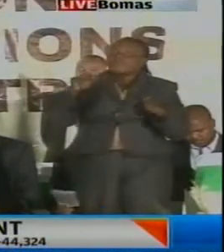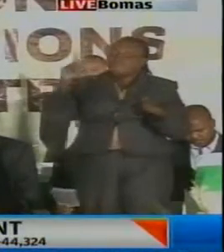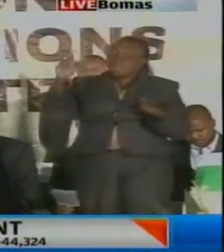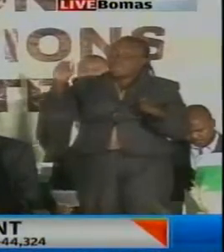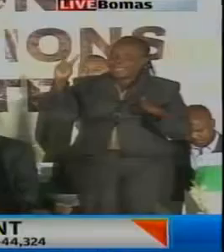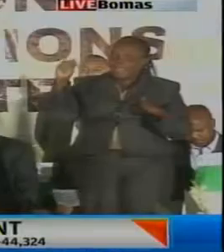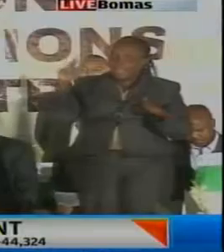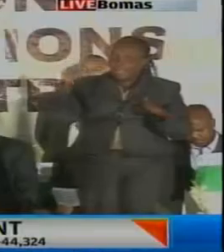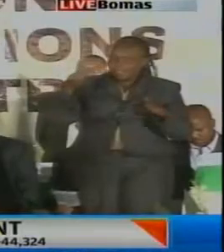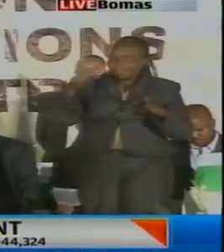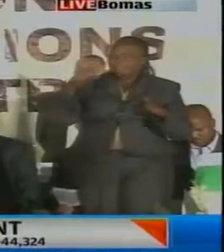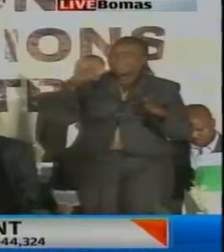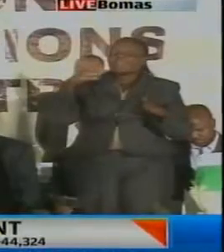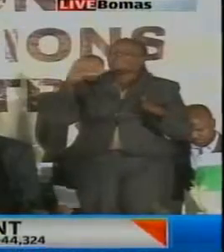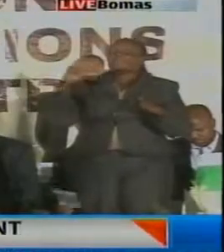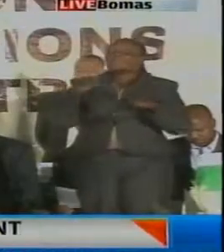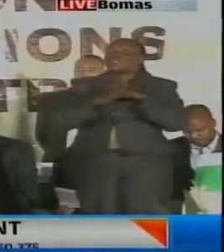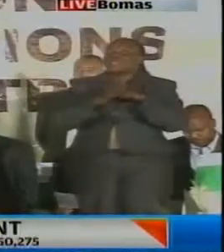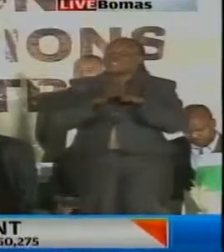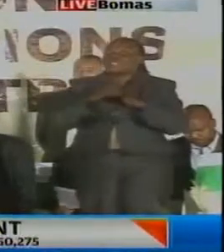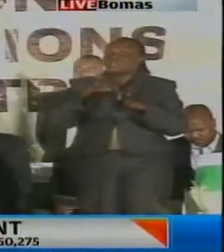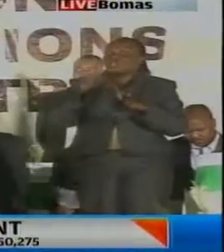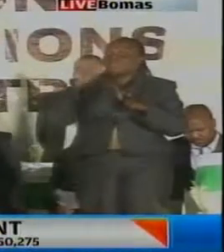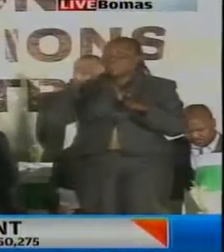Kenneth, 308, Raila Odinga,